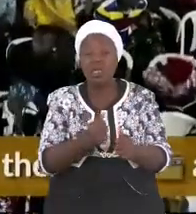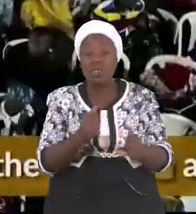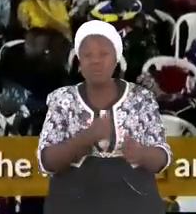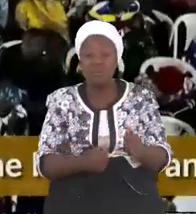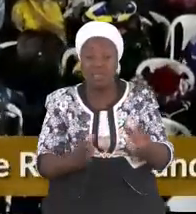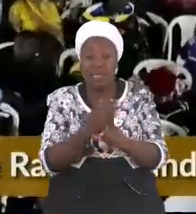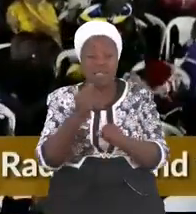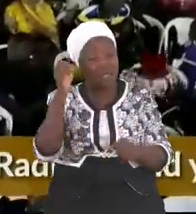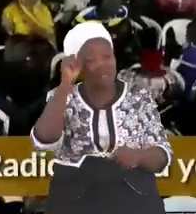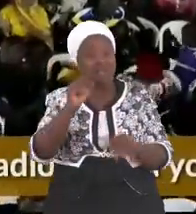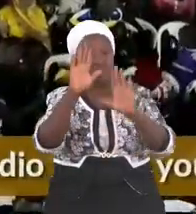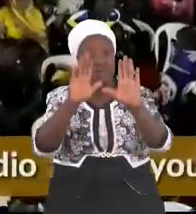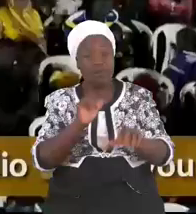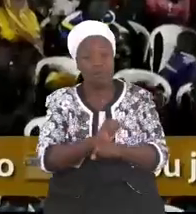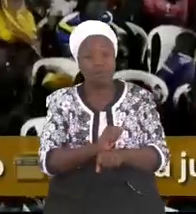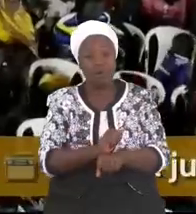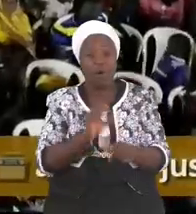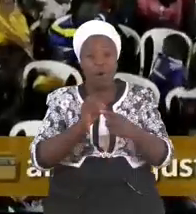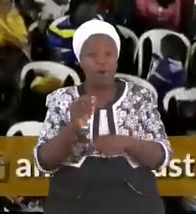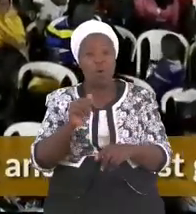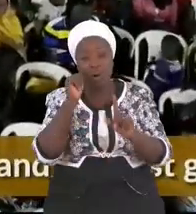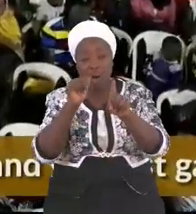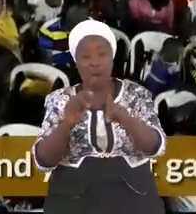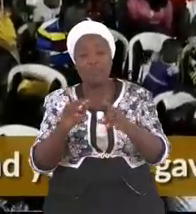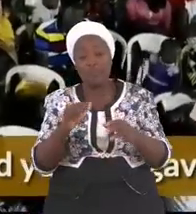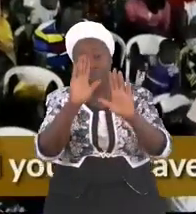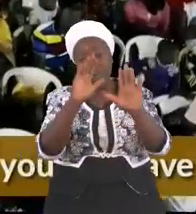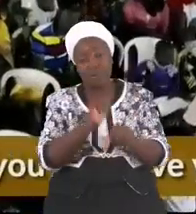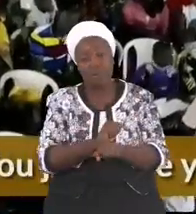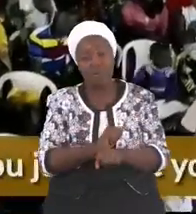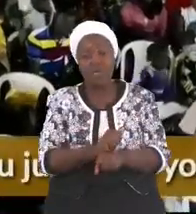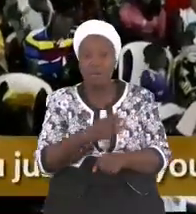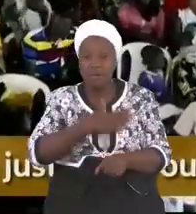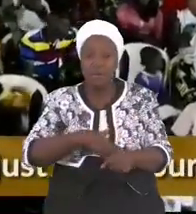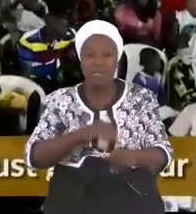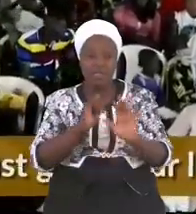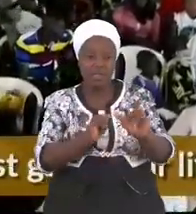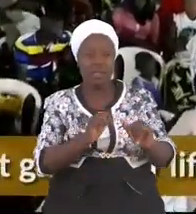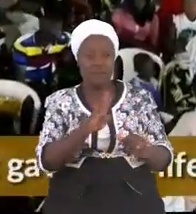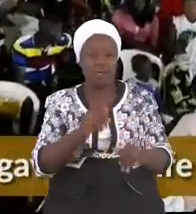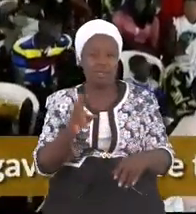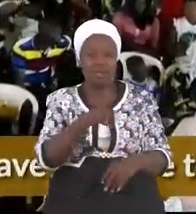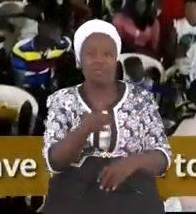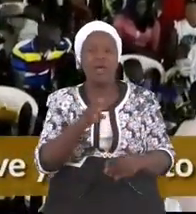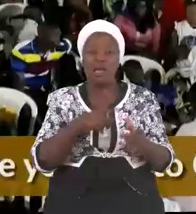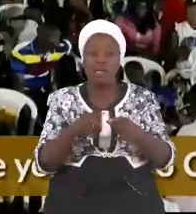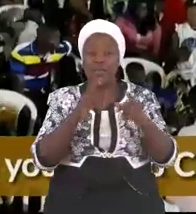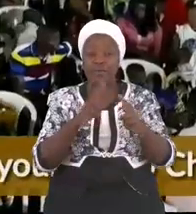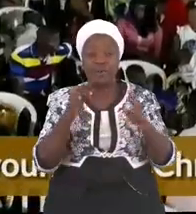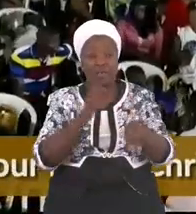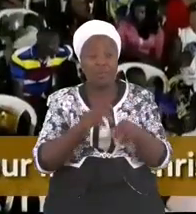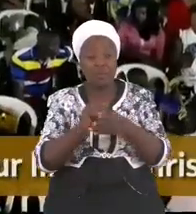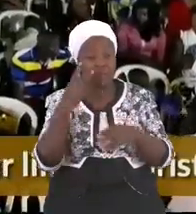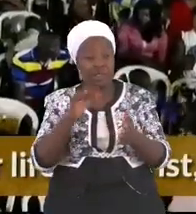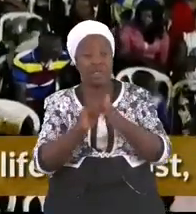receive her miracle. So stay by them. And the moment you see the miracle happen, you bring